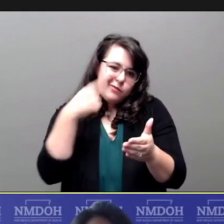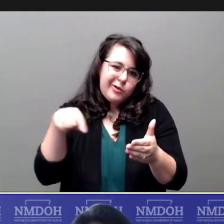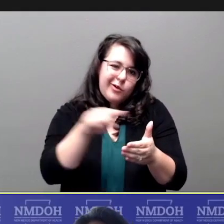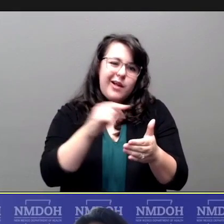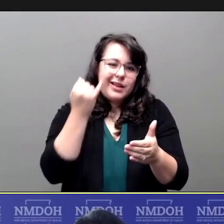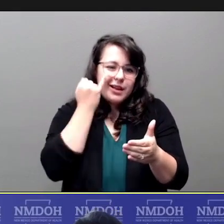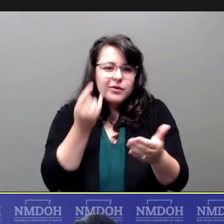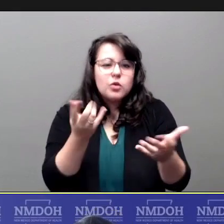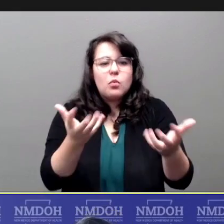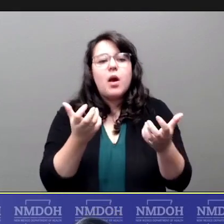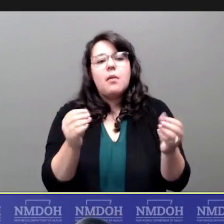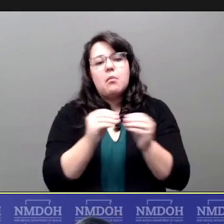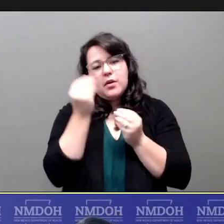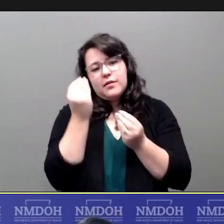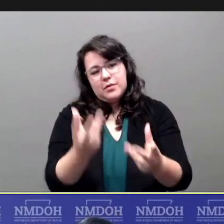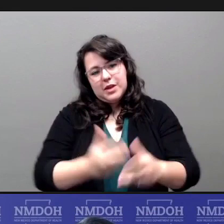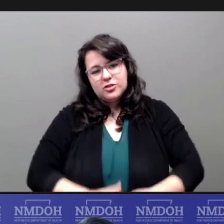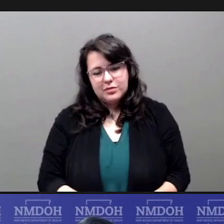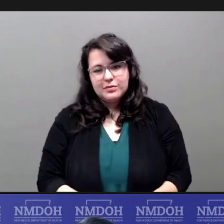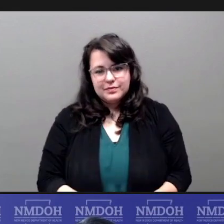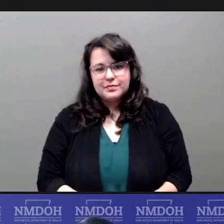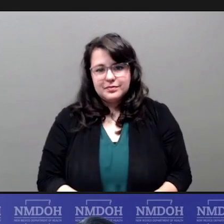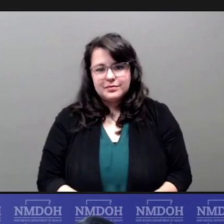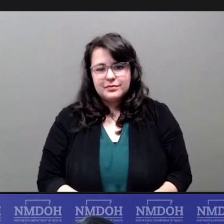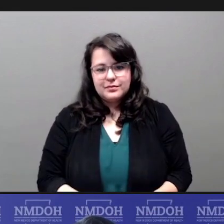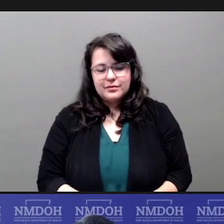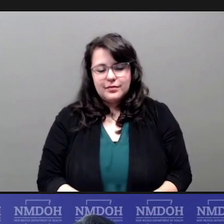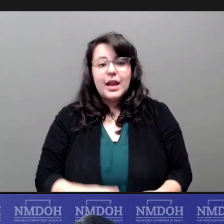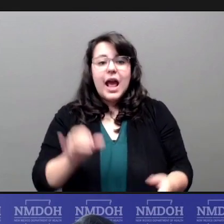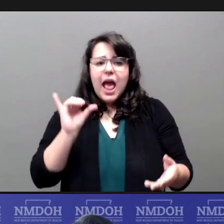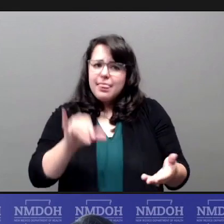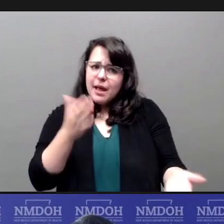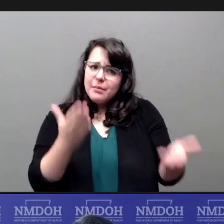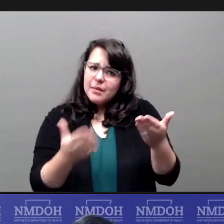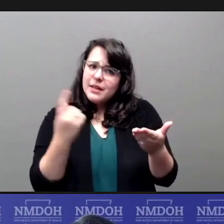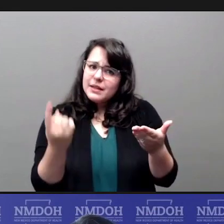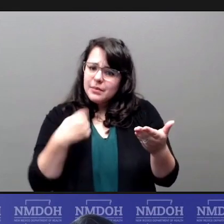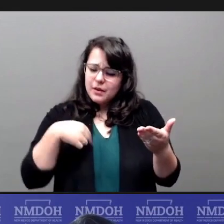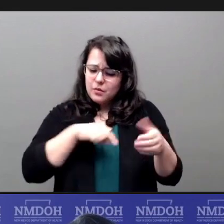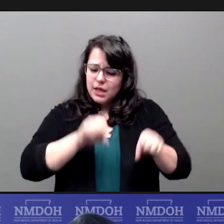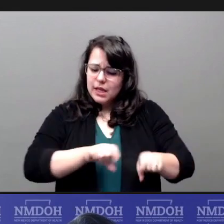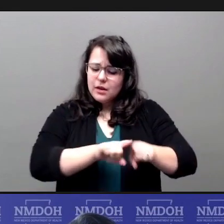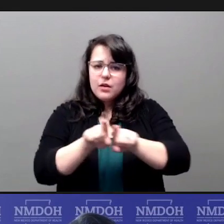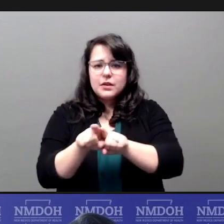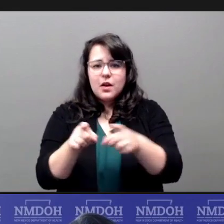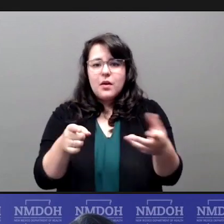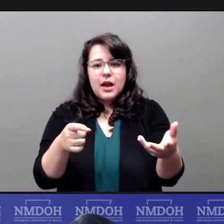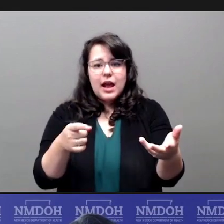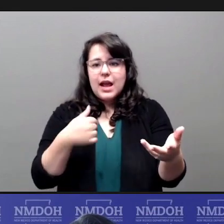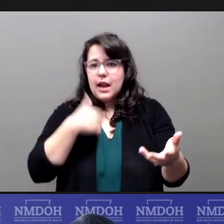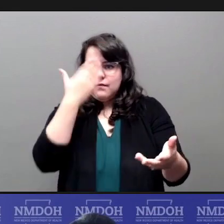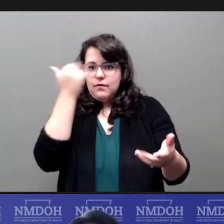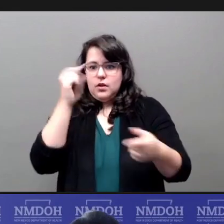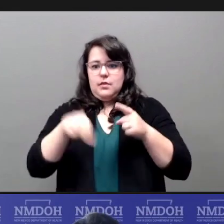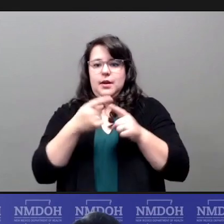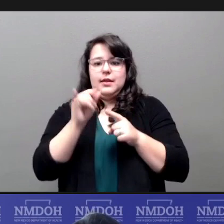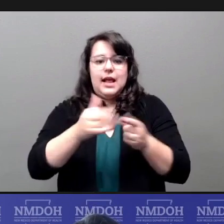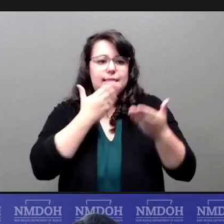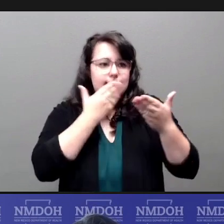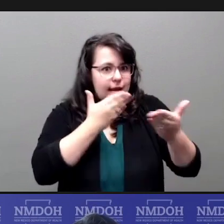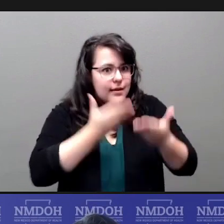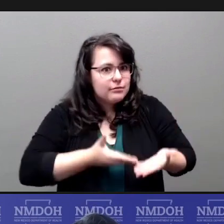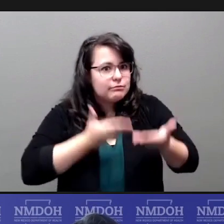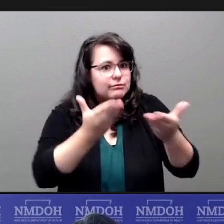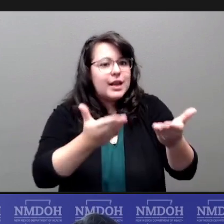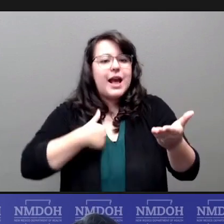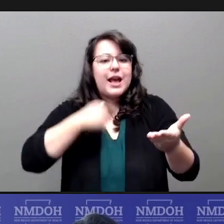information. And that'd be something we could also, I mean, I had forgotten about that, Laura. I'm glad you brought it up. I think we'll print it